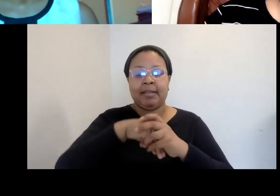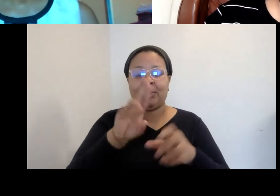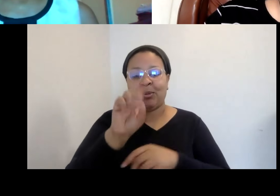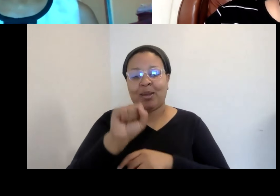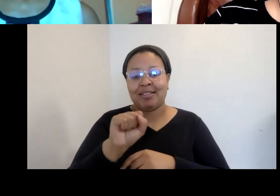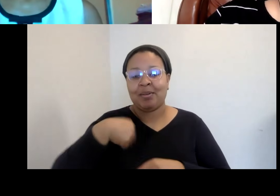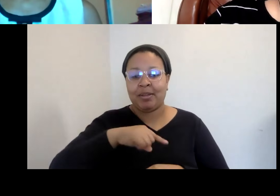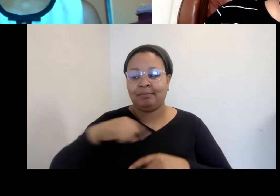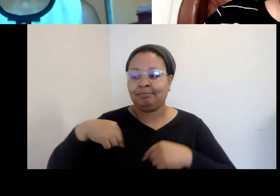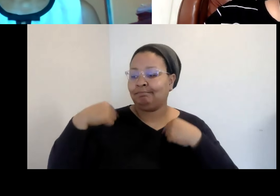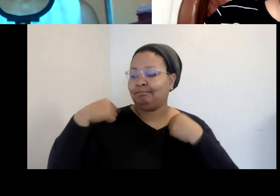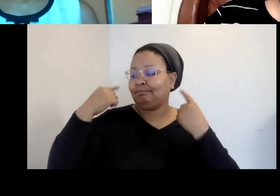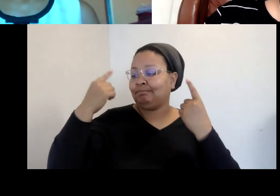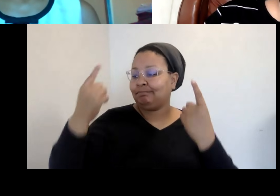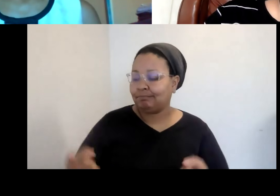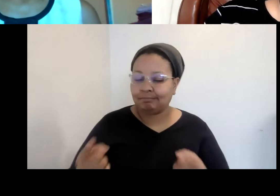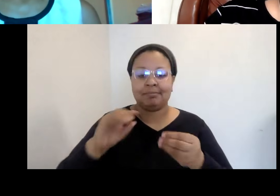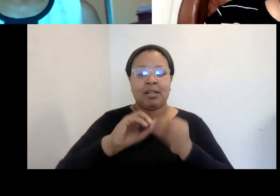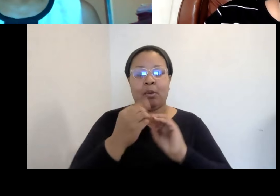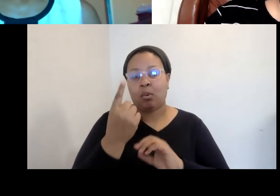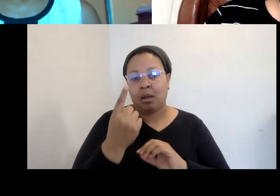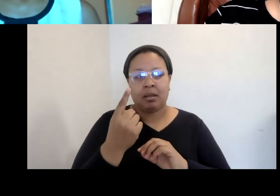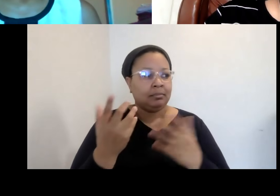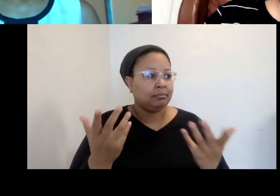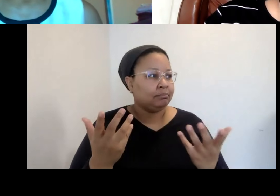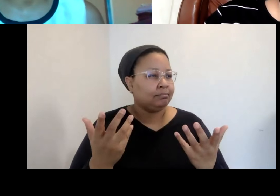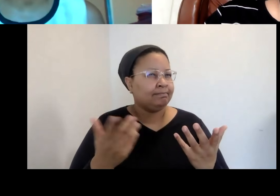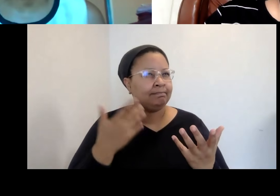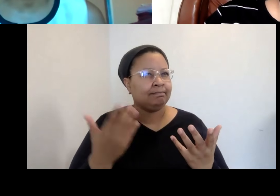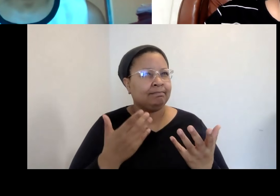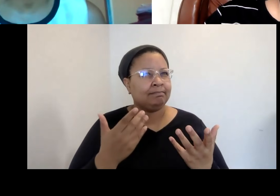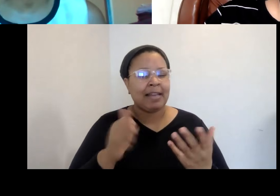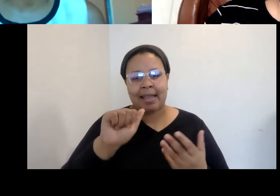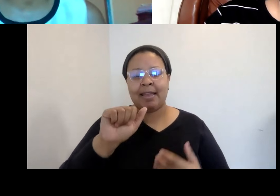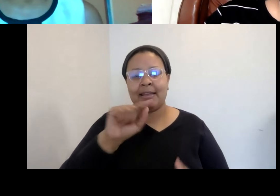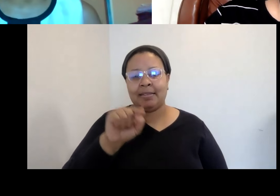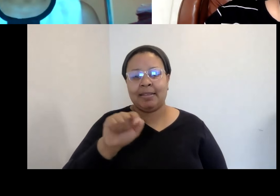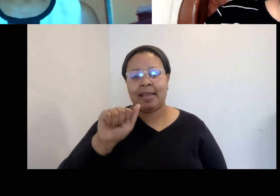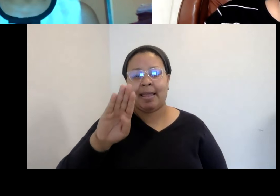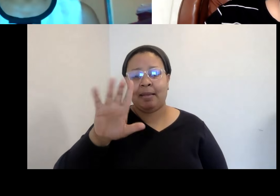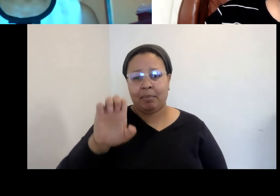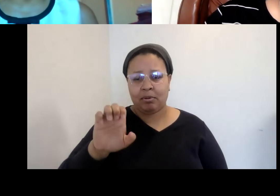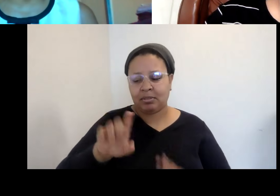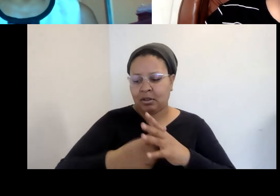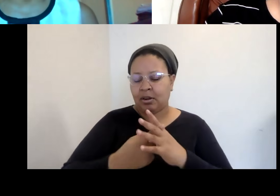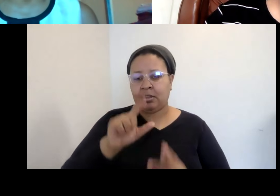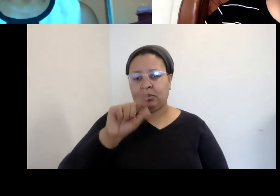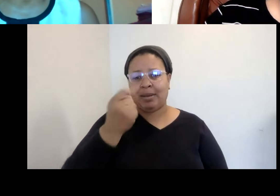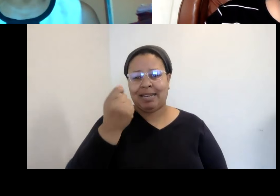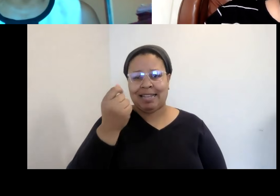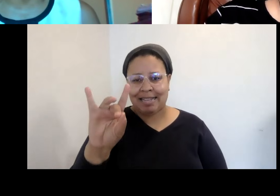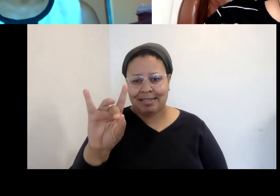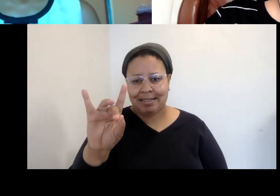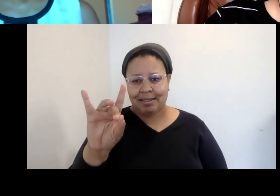#1 since, I know for sure, since AZ ABLE was launched back in 2018. So we've